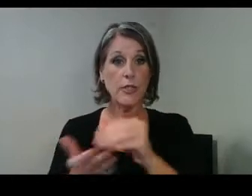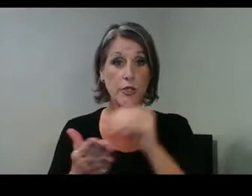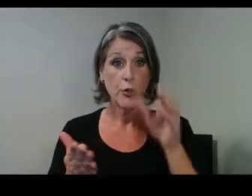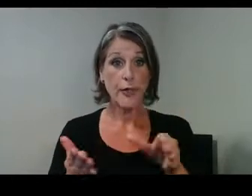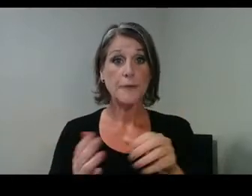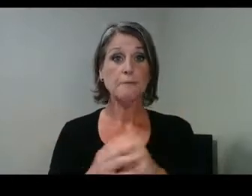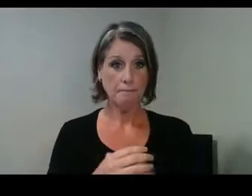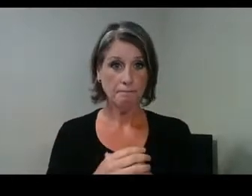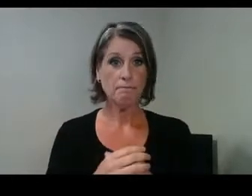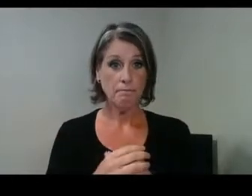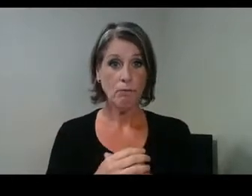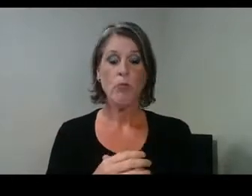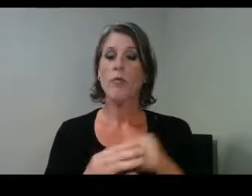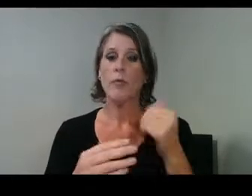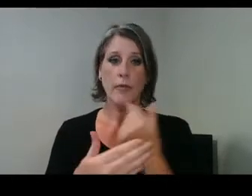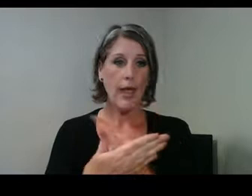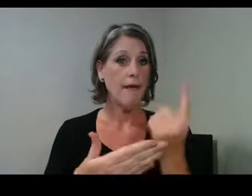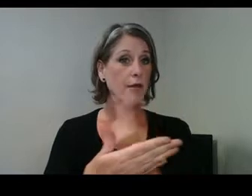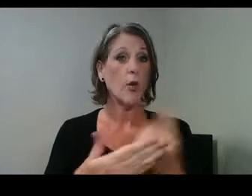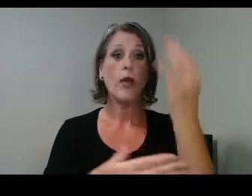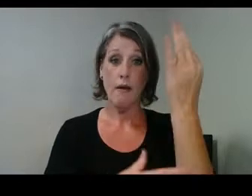Again, look for this to be sent every Friday.